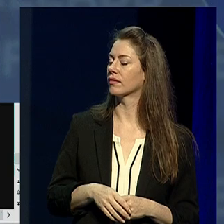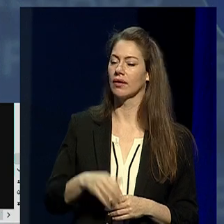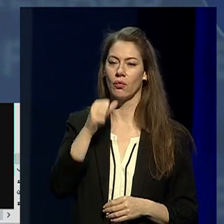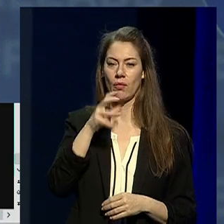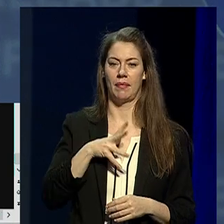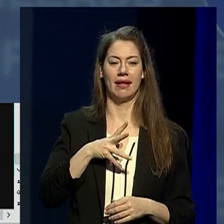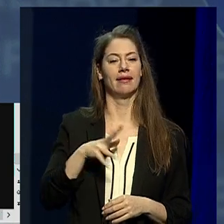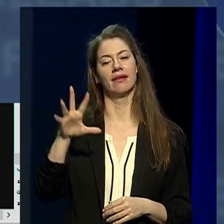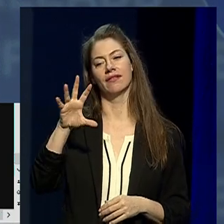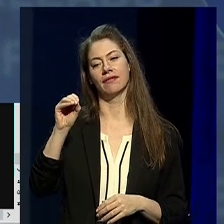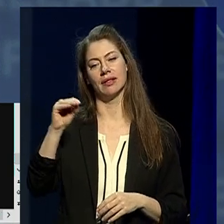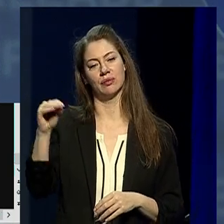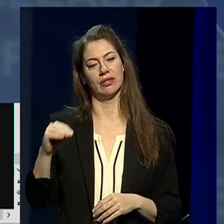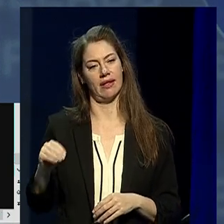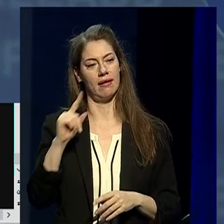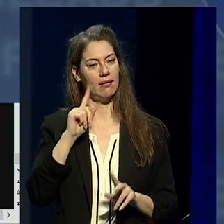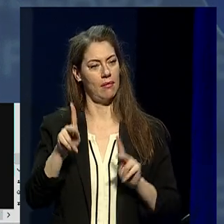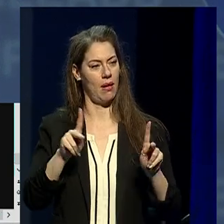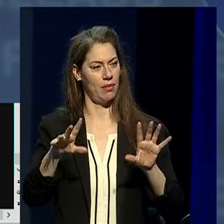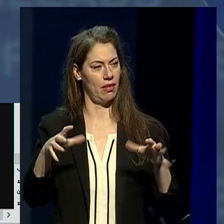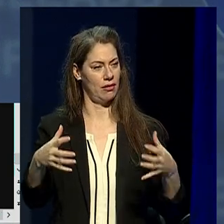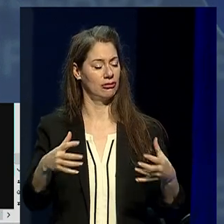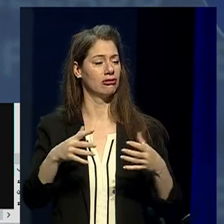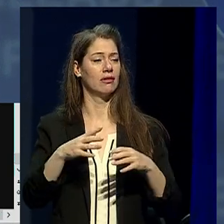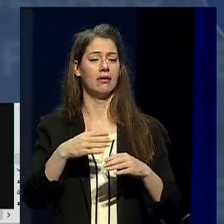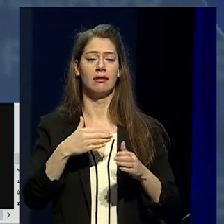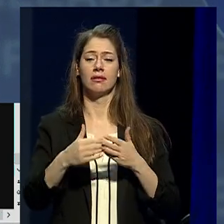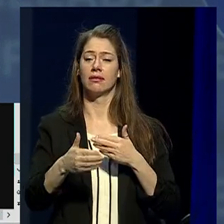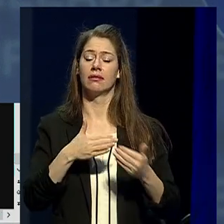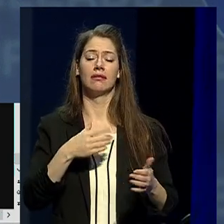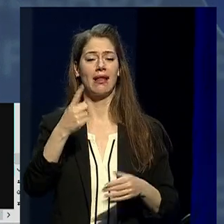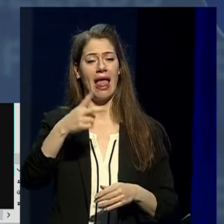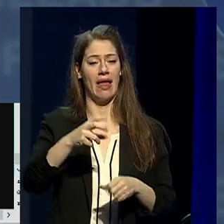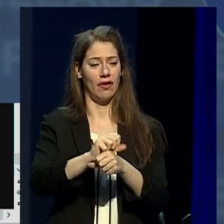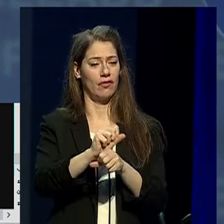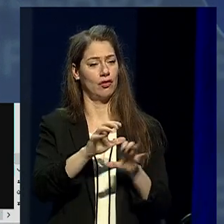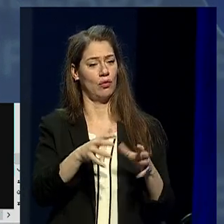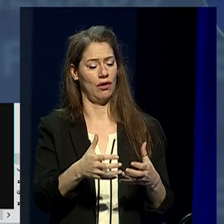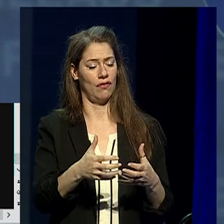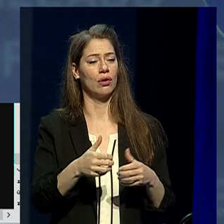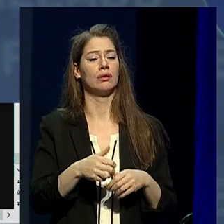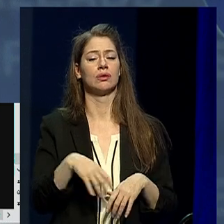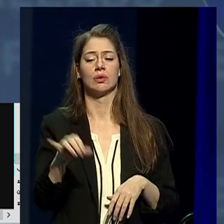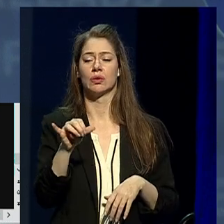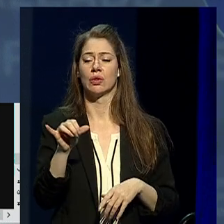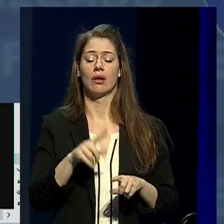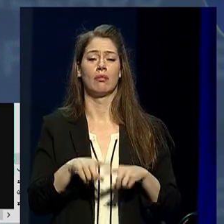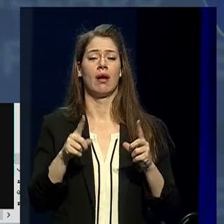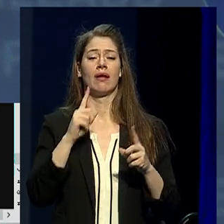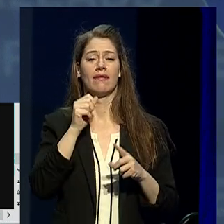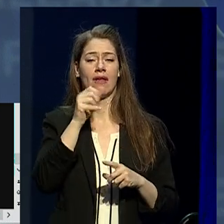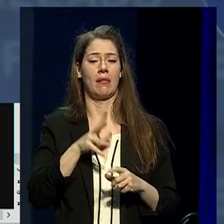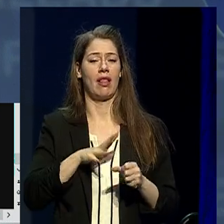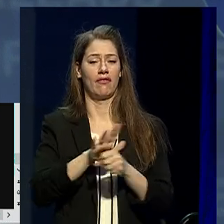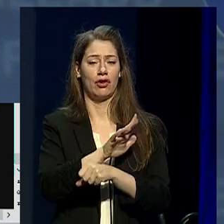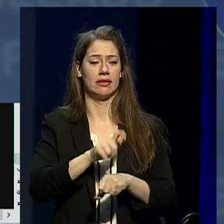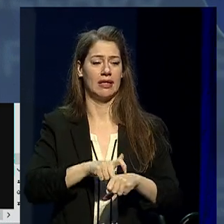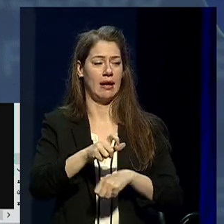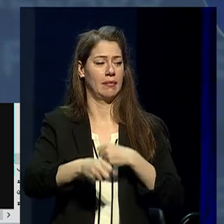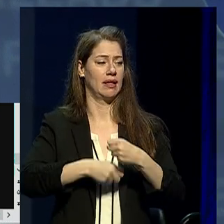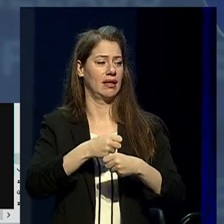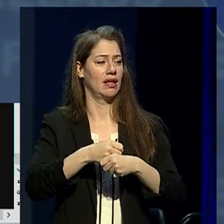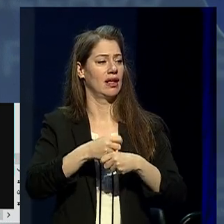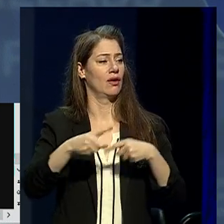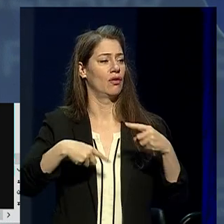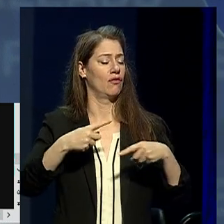Women are 50% of the population and yet half of the workforce. Yet female full-time year-round workers